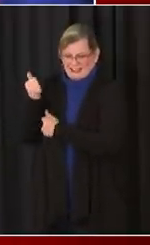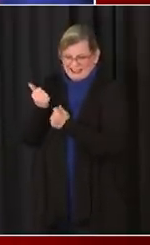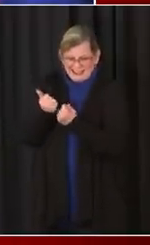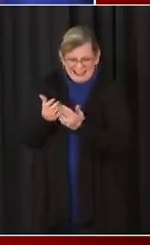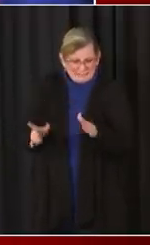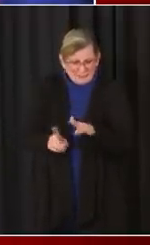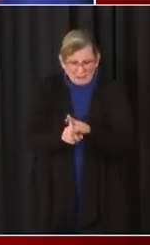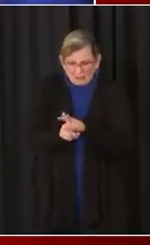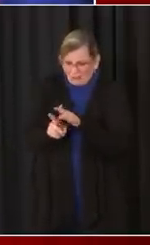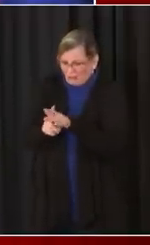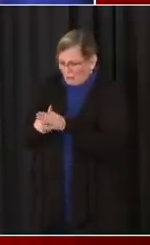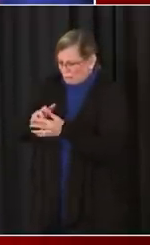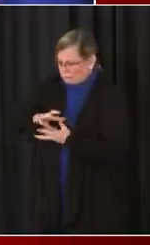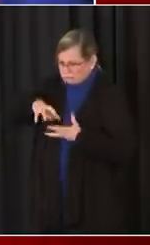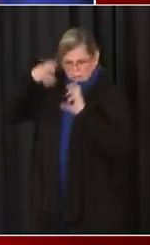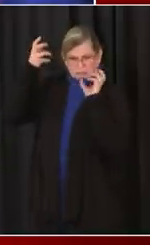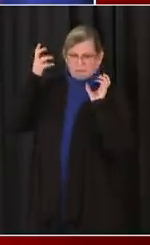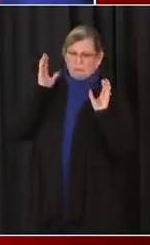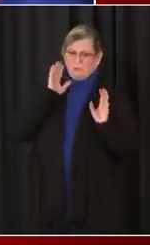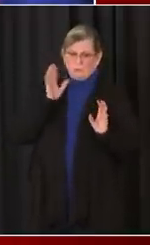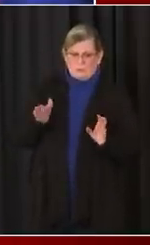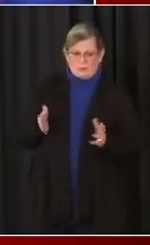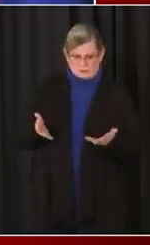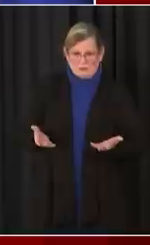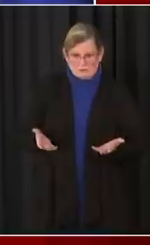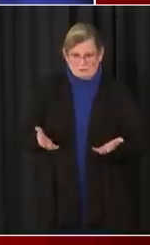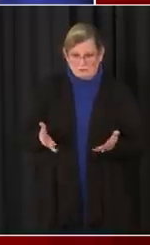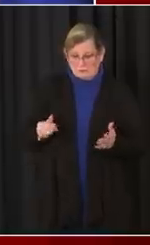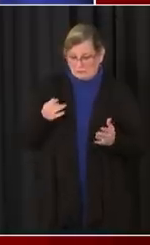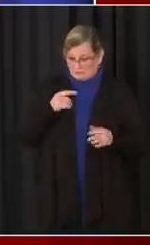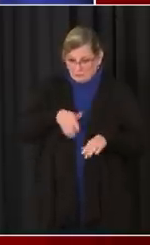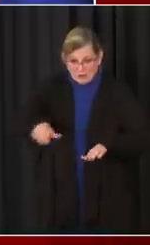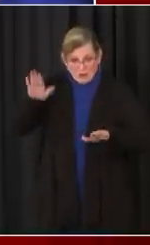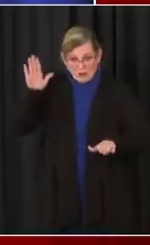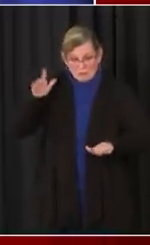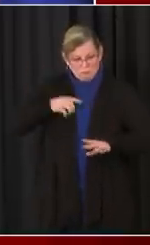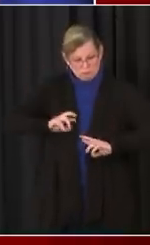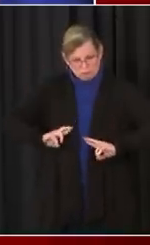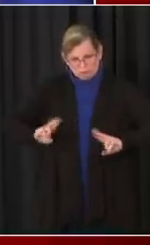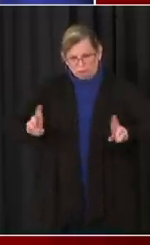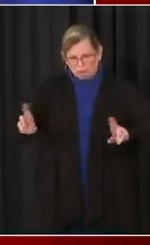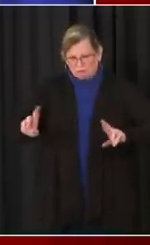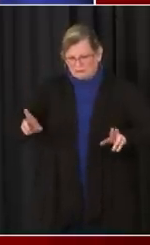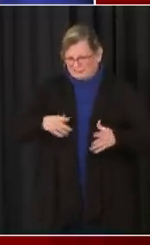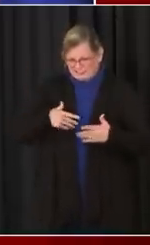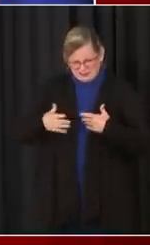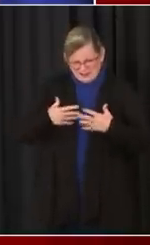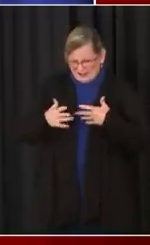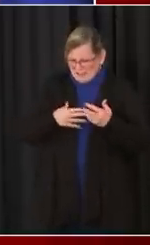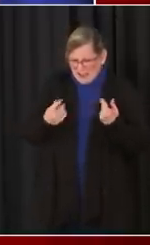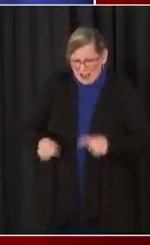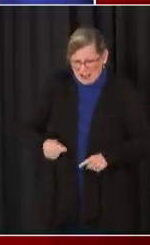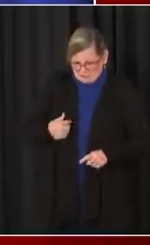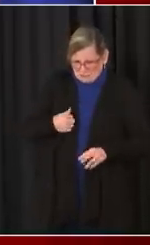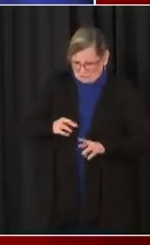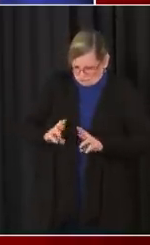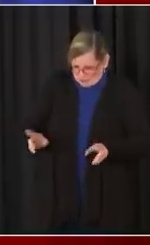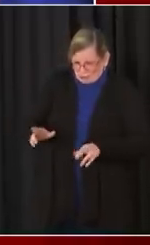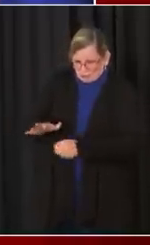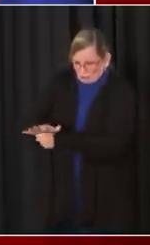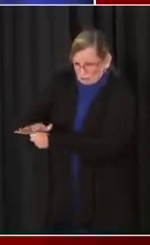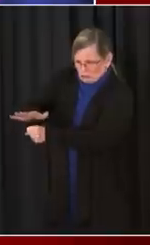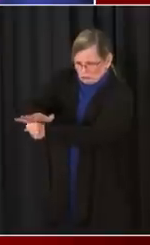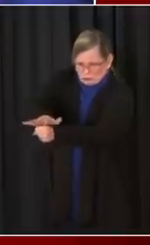protests that turned riotous like this one, for the inauguration, for the 4th of July, you name it. We have a